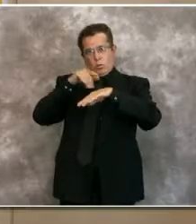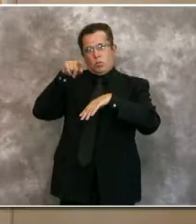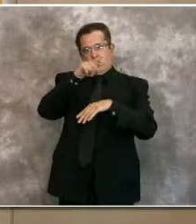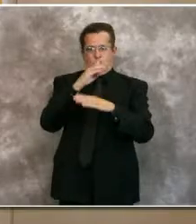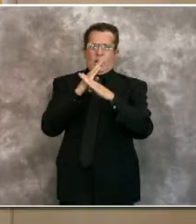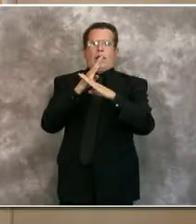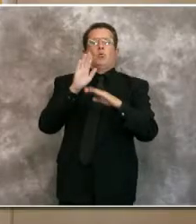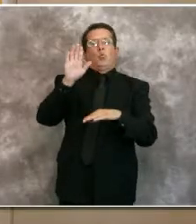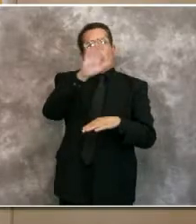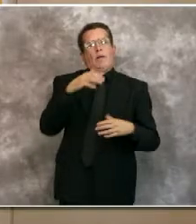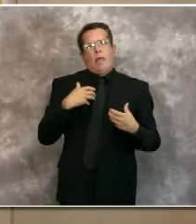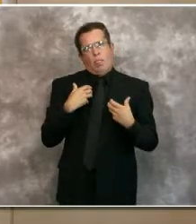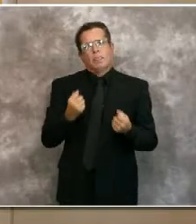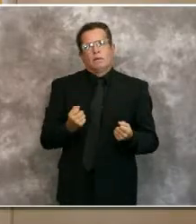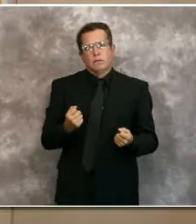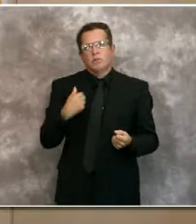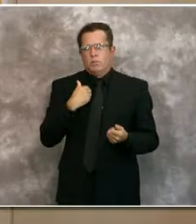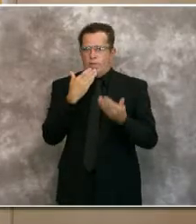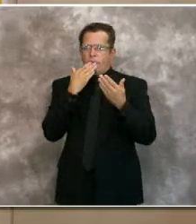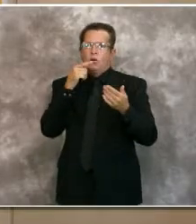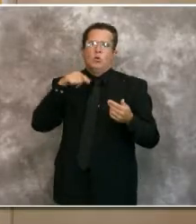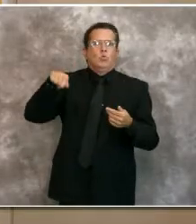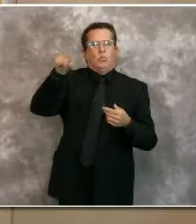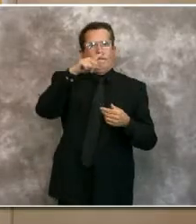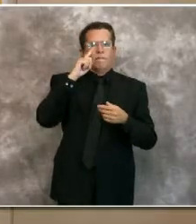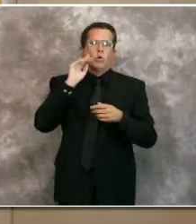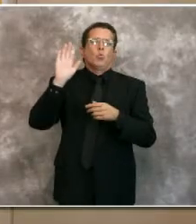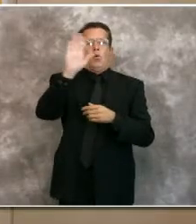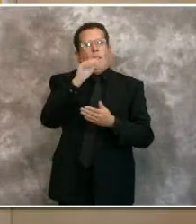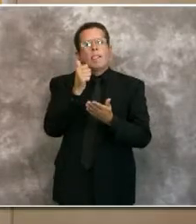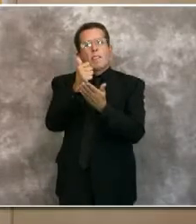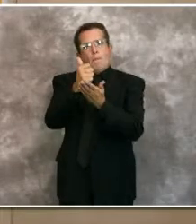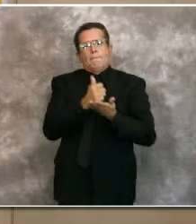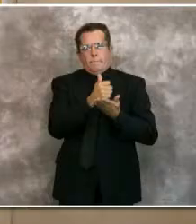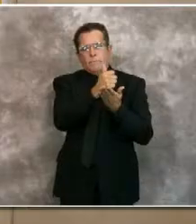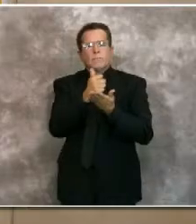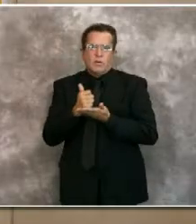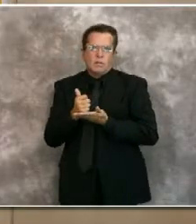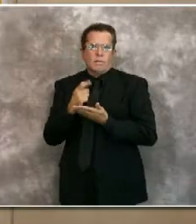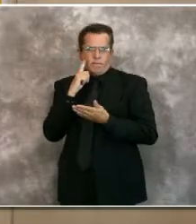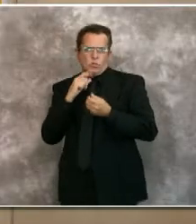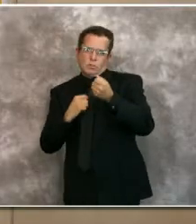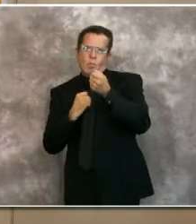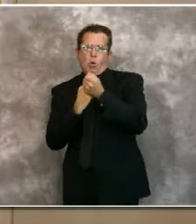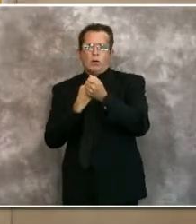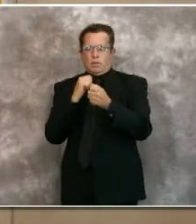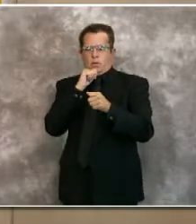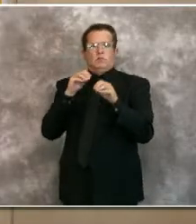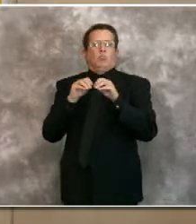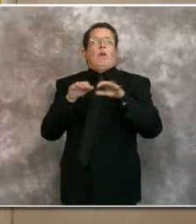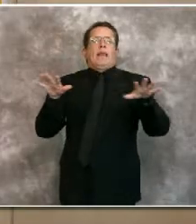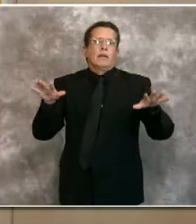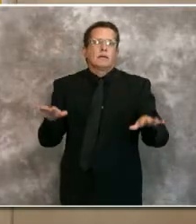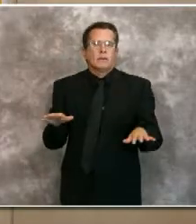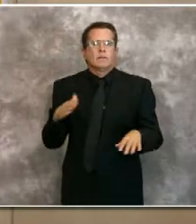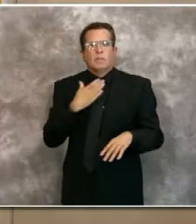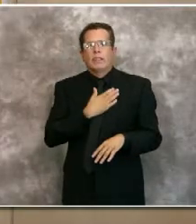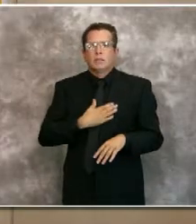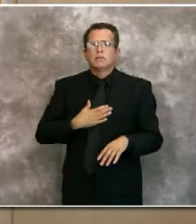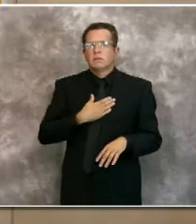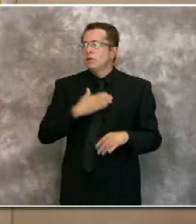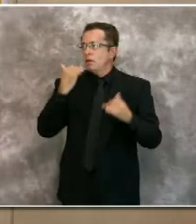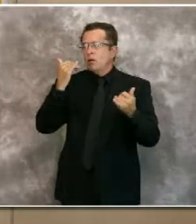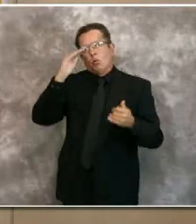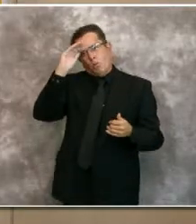health. And we thank everyone for the part that you are playing to support this effort. Now please welcome back to the